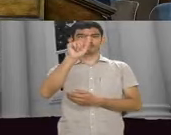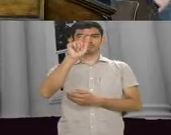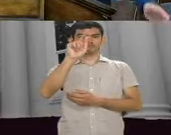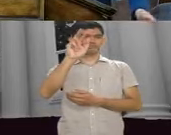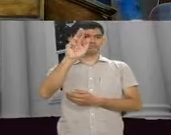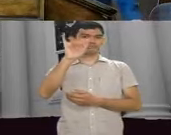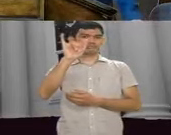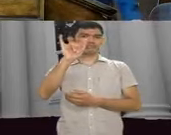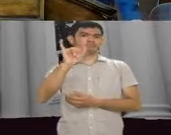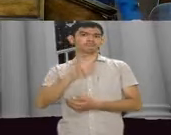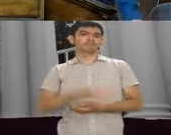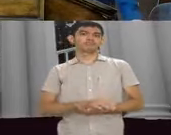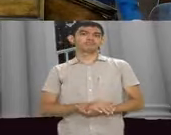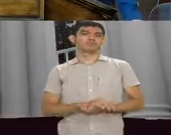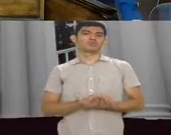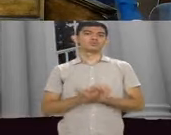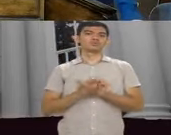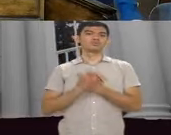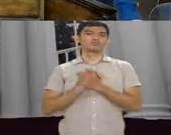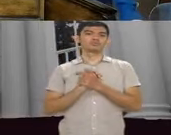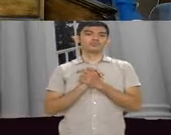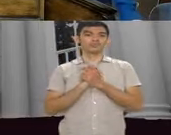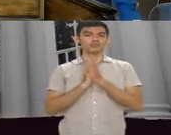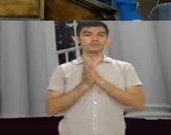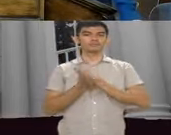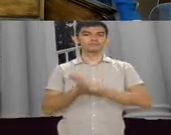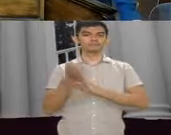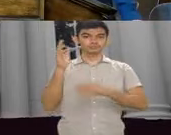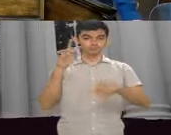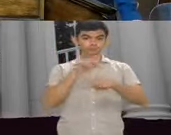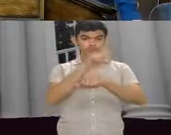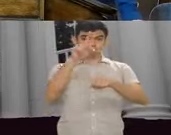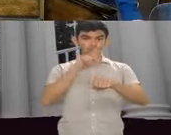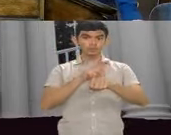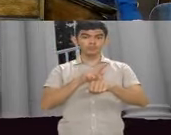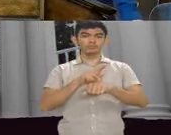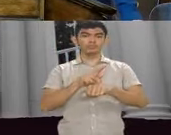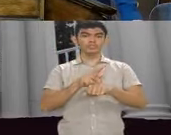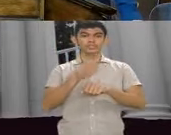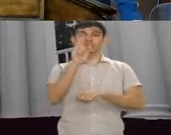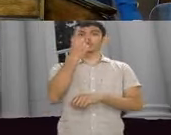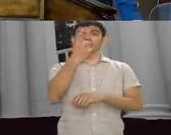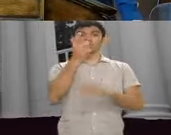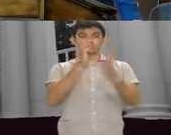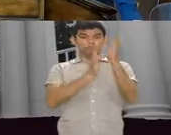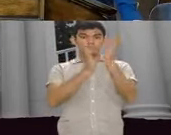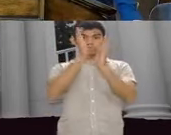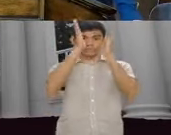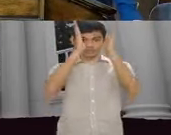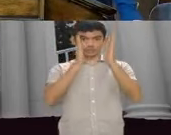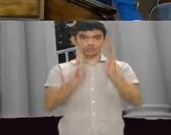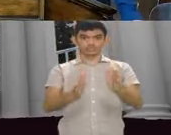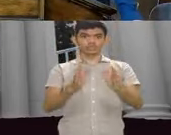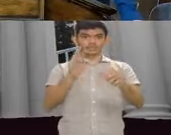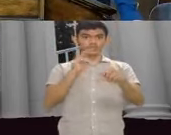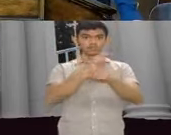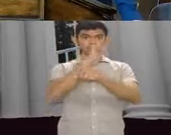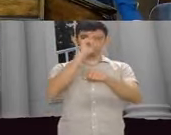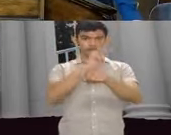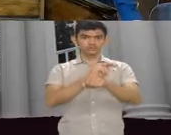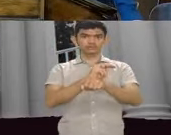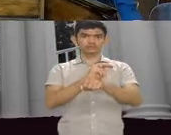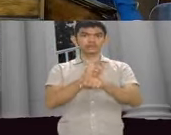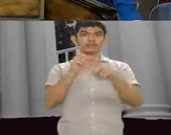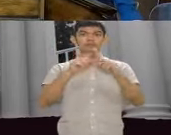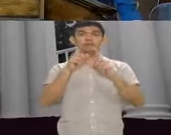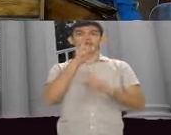And they say that in Asia, the Philippines is the only Christian nation. In reality, we are